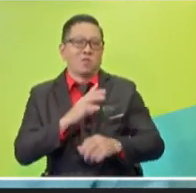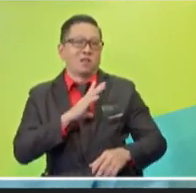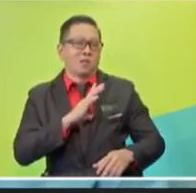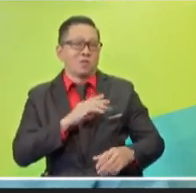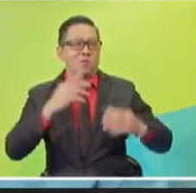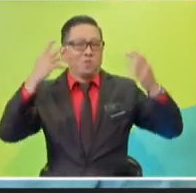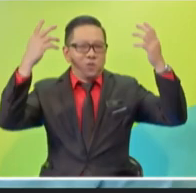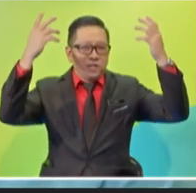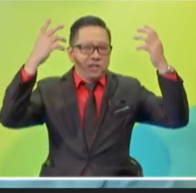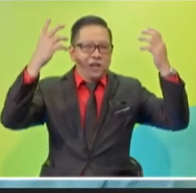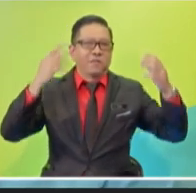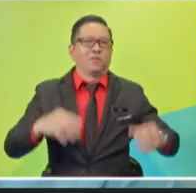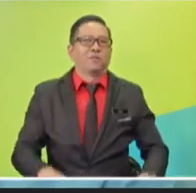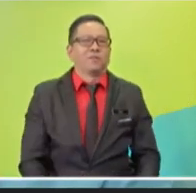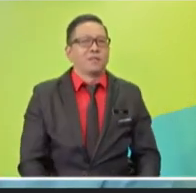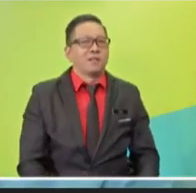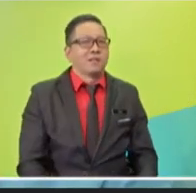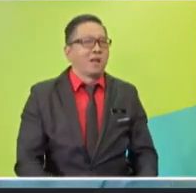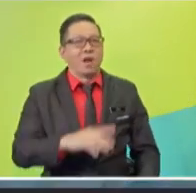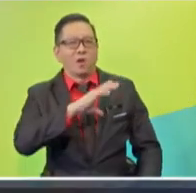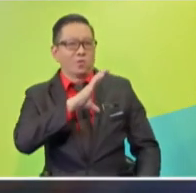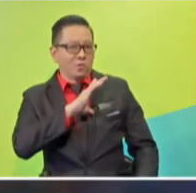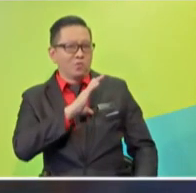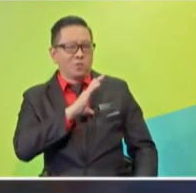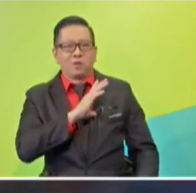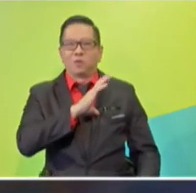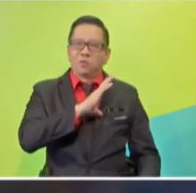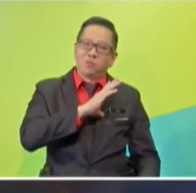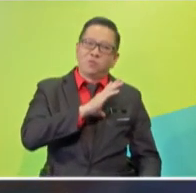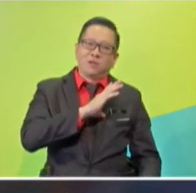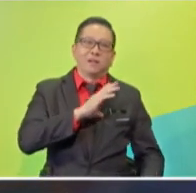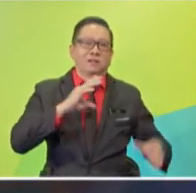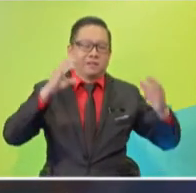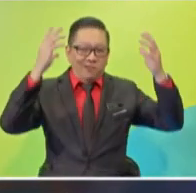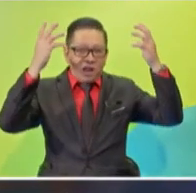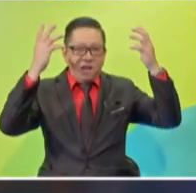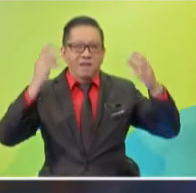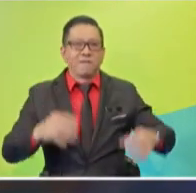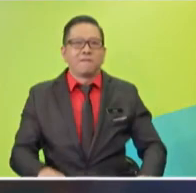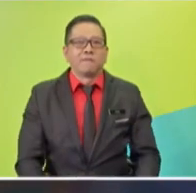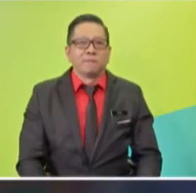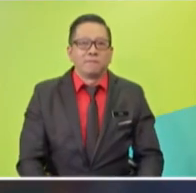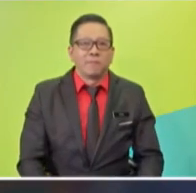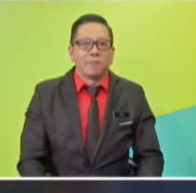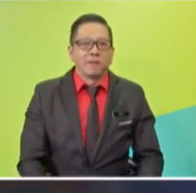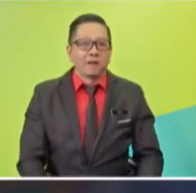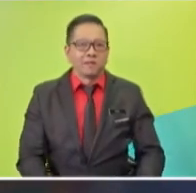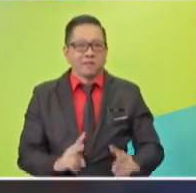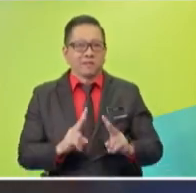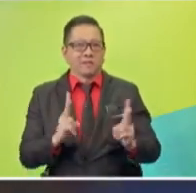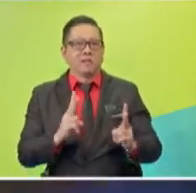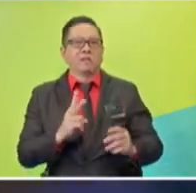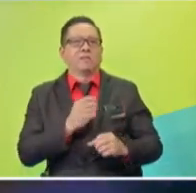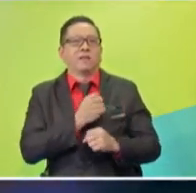cool, cool chef. Cook, bake, and fry. I like